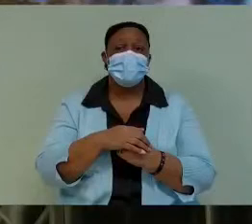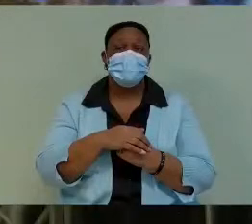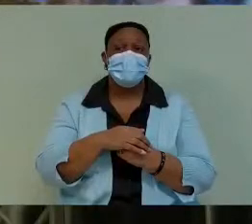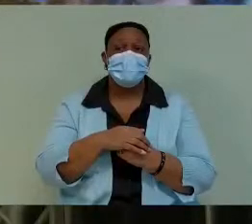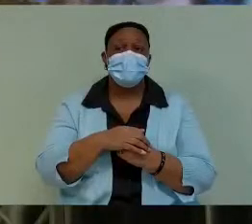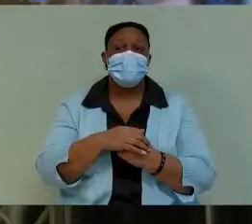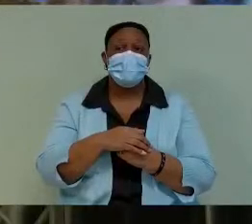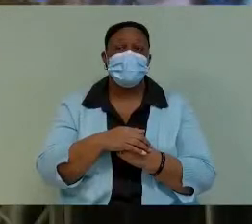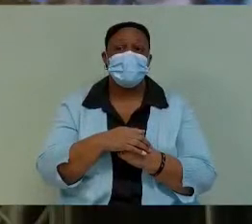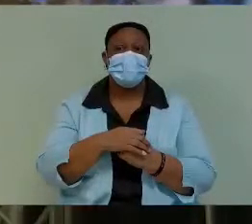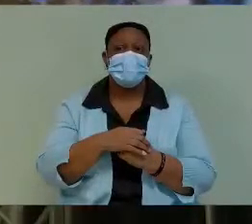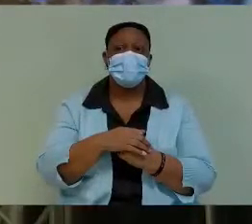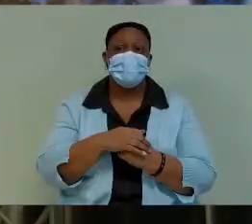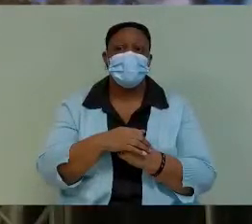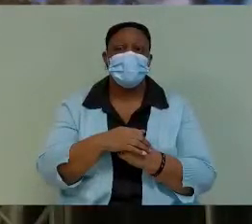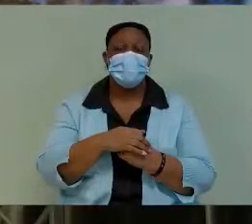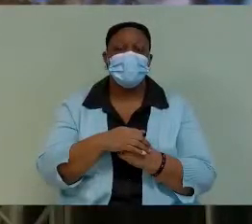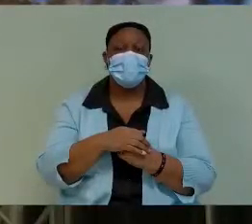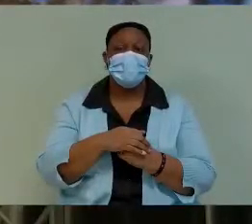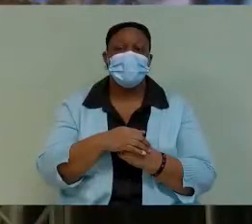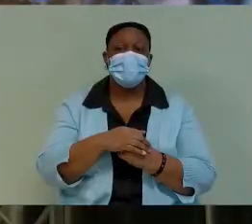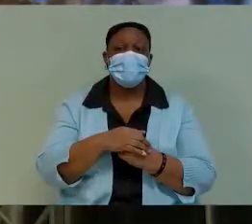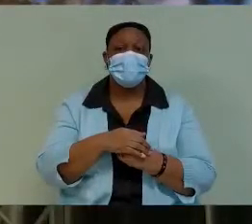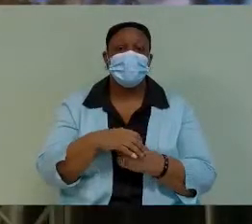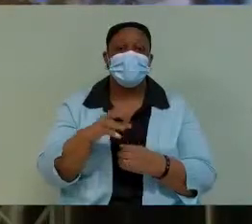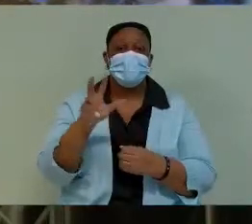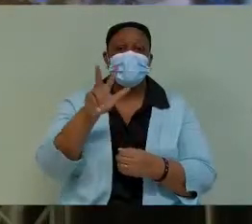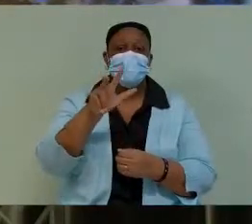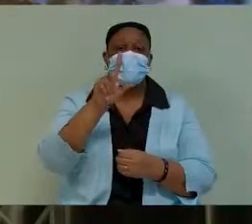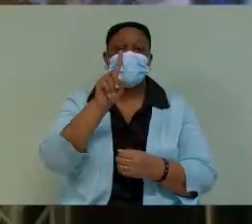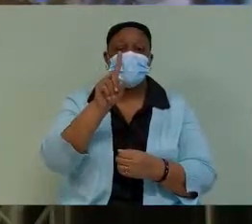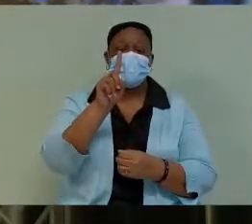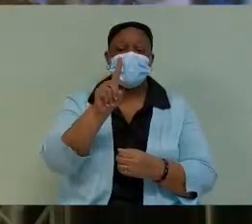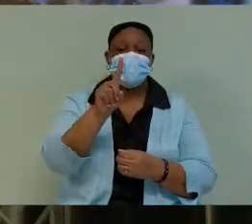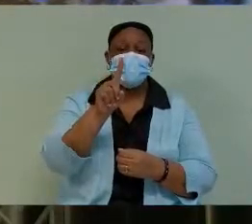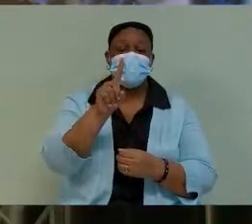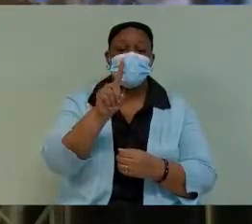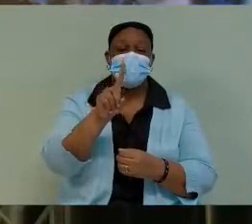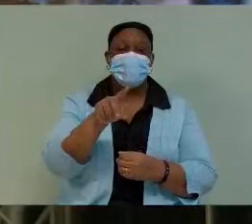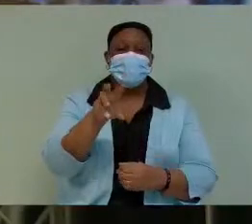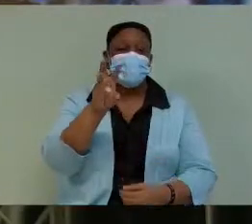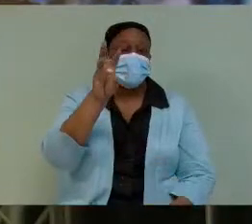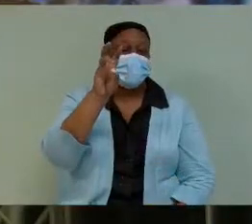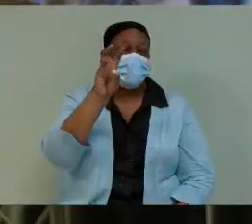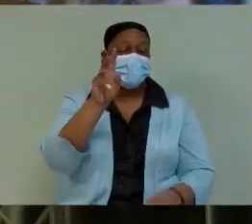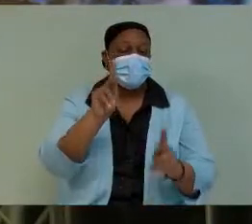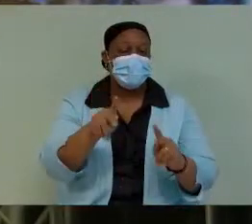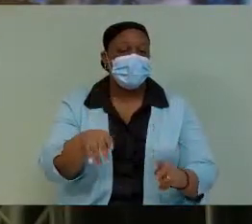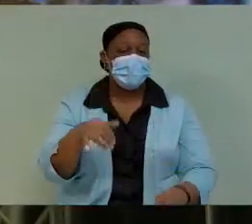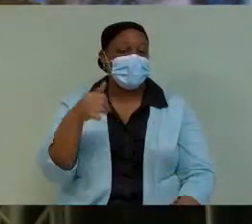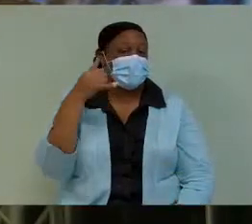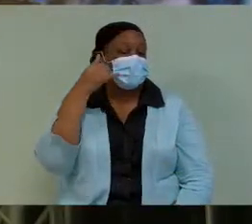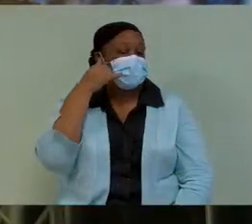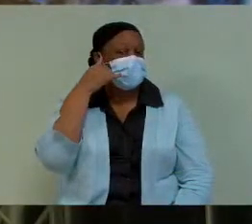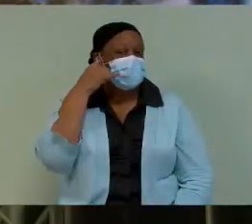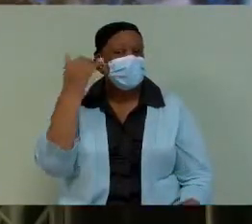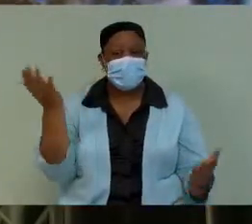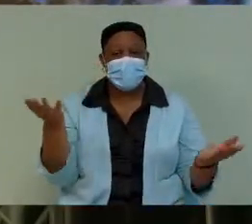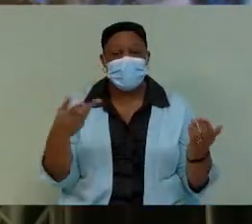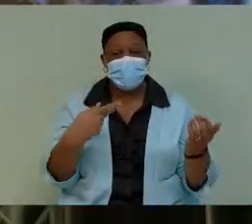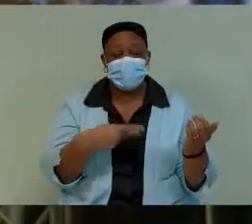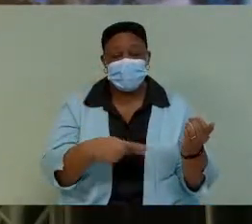On the hotline 311, there were 6 calls received in St.